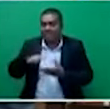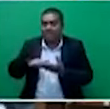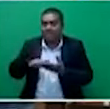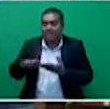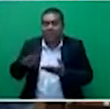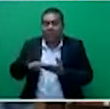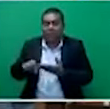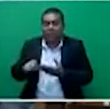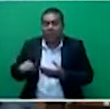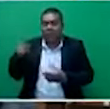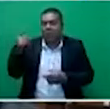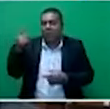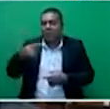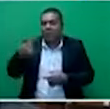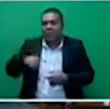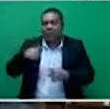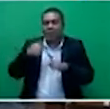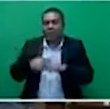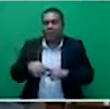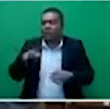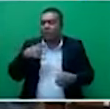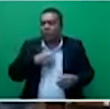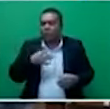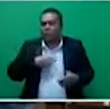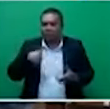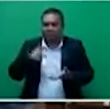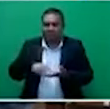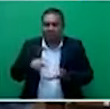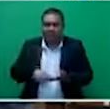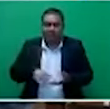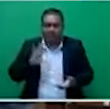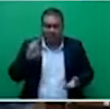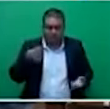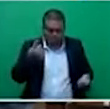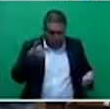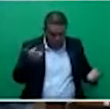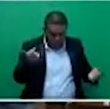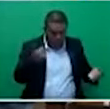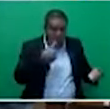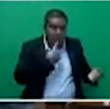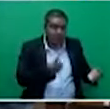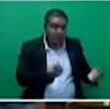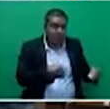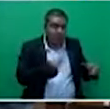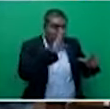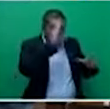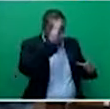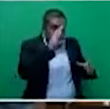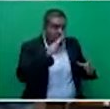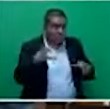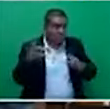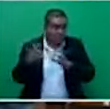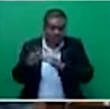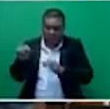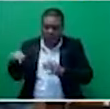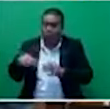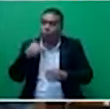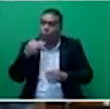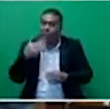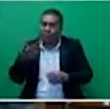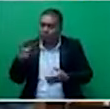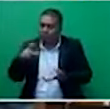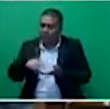almost 11 times more debt than country A. Somebody might tell you that country B is too much in debt. And